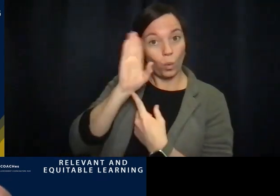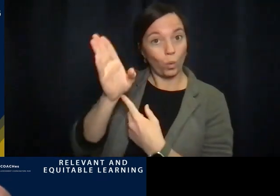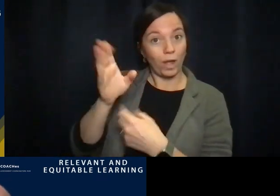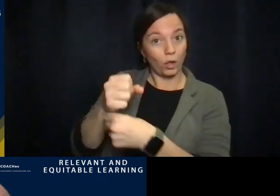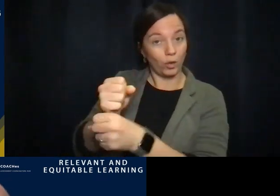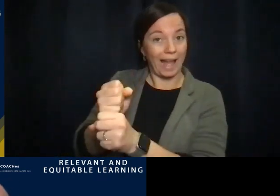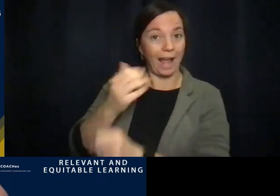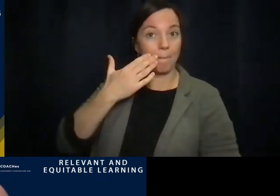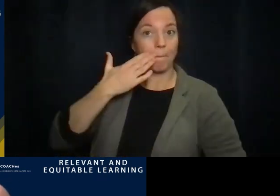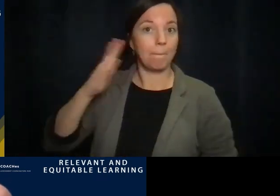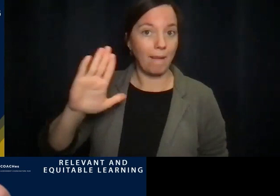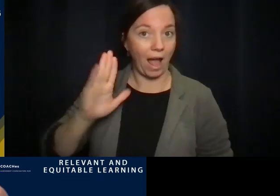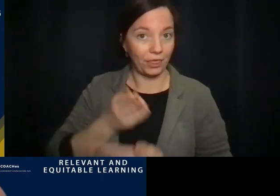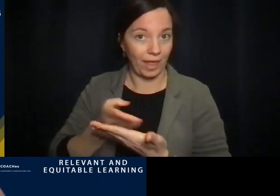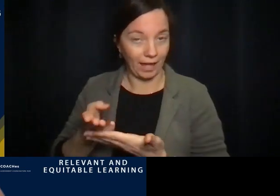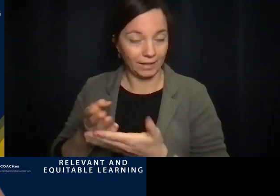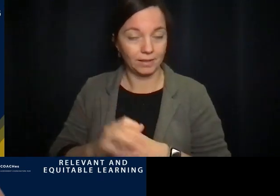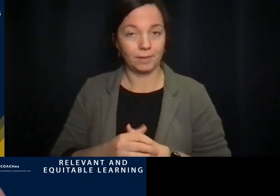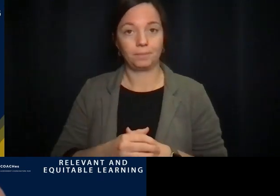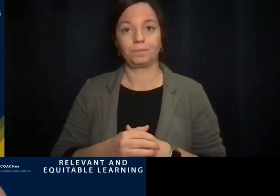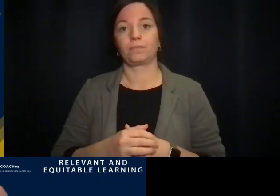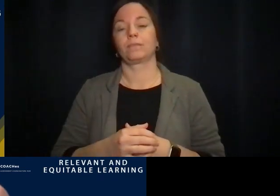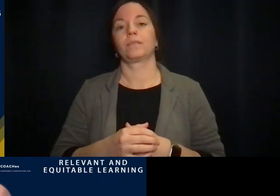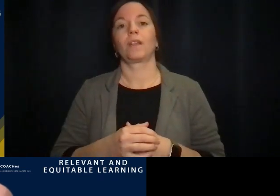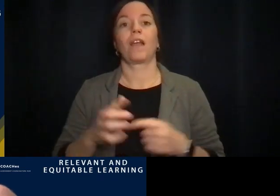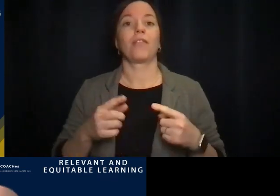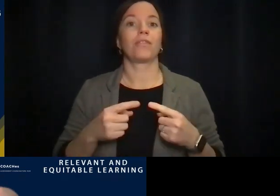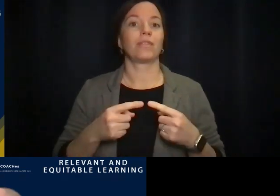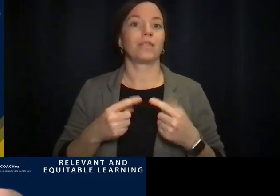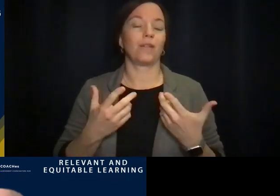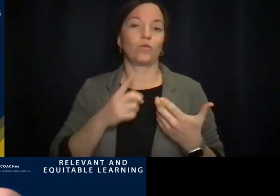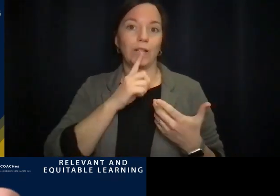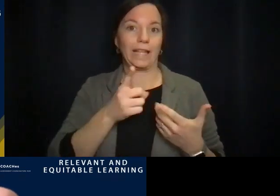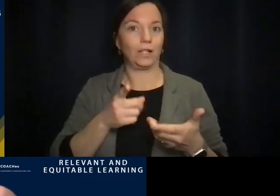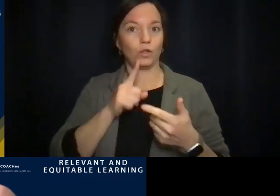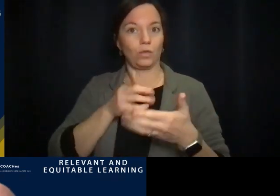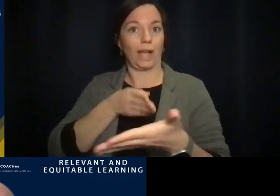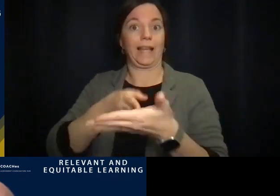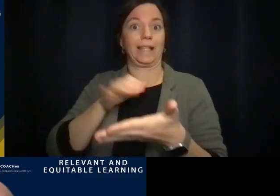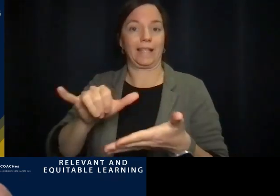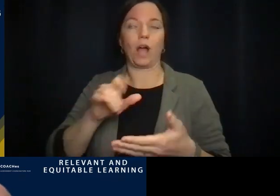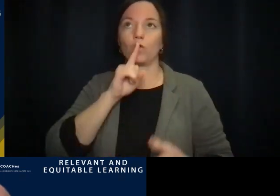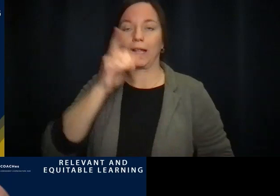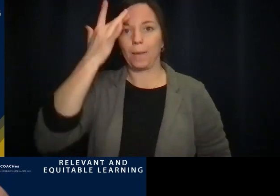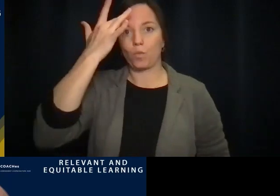bad things. Now, counter to that, I've seen a brilliant comment, I